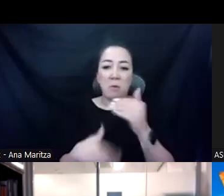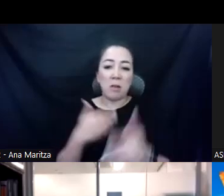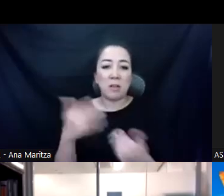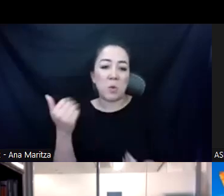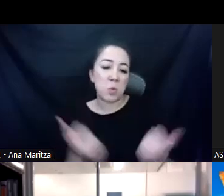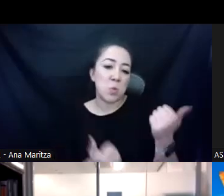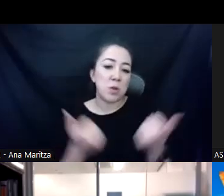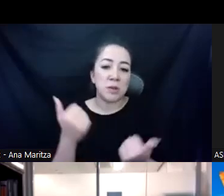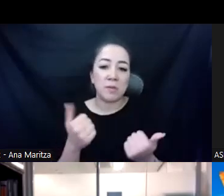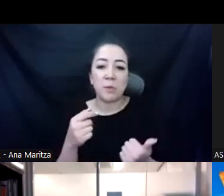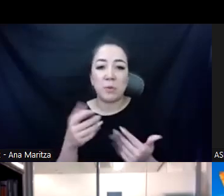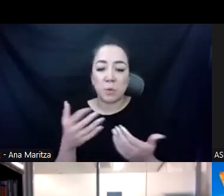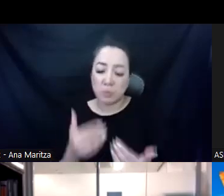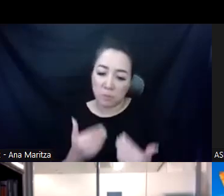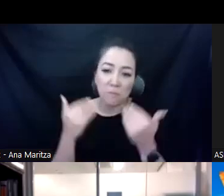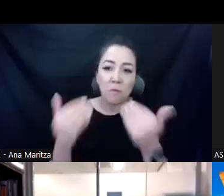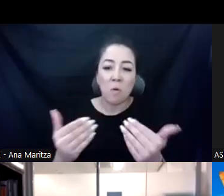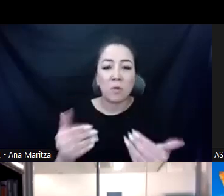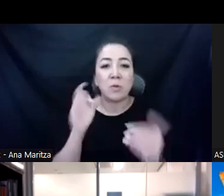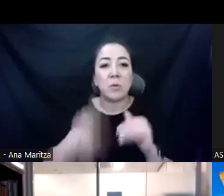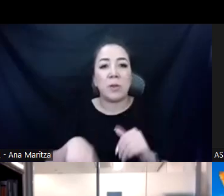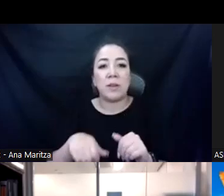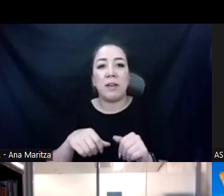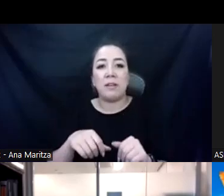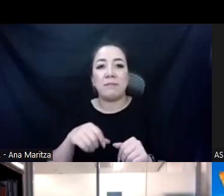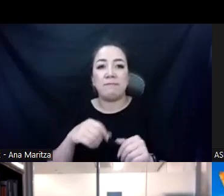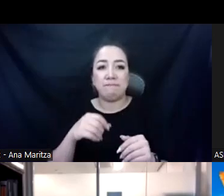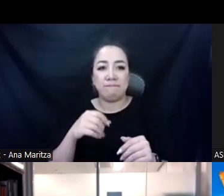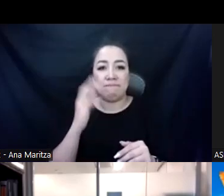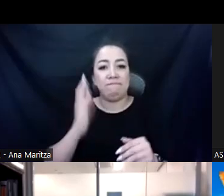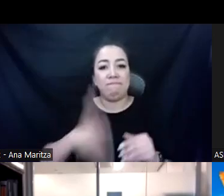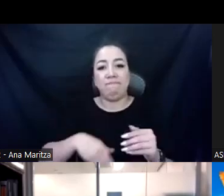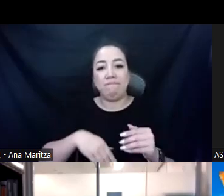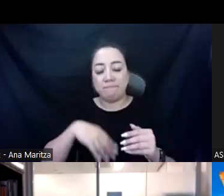the ones do you want to move forward so we can kind of wrap up this part of the